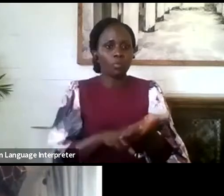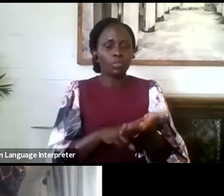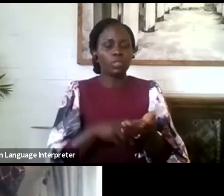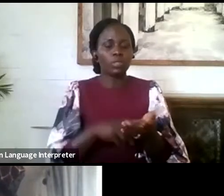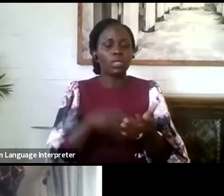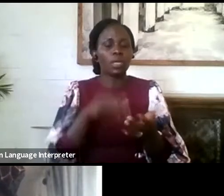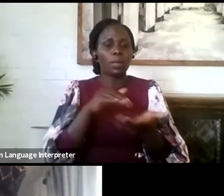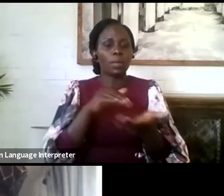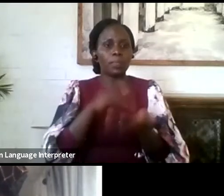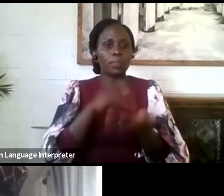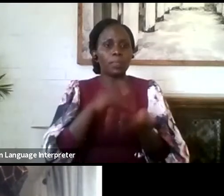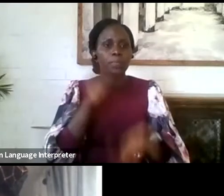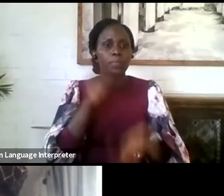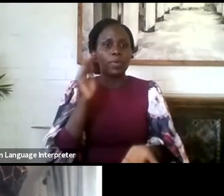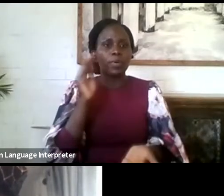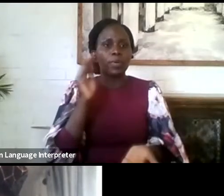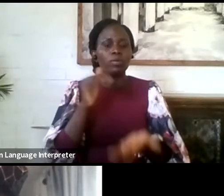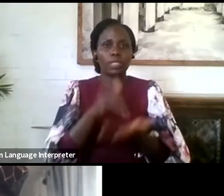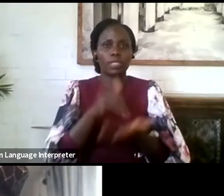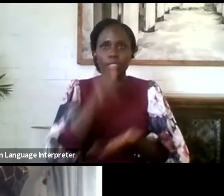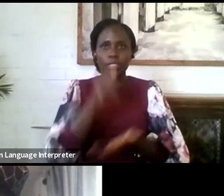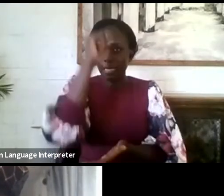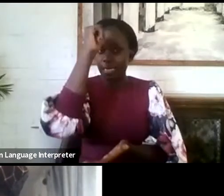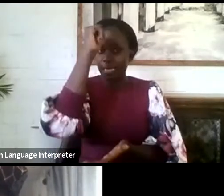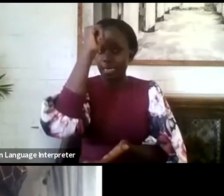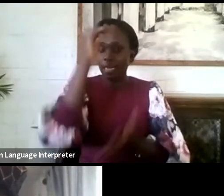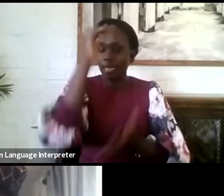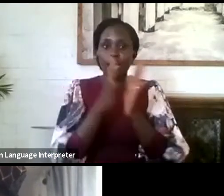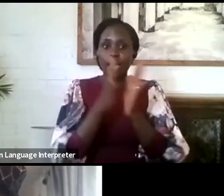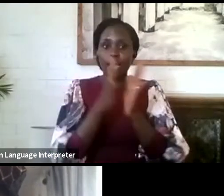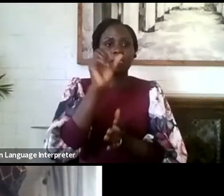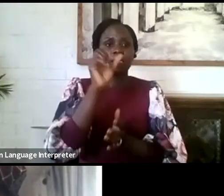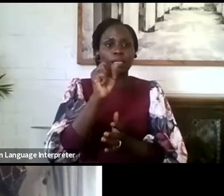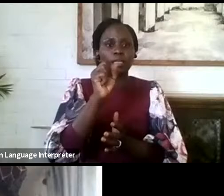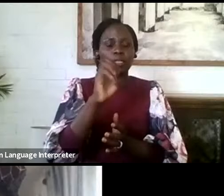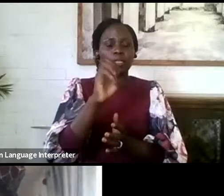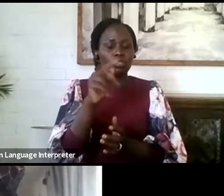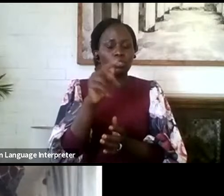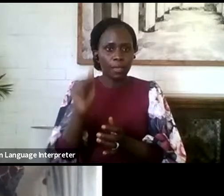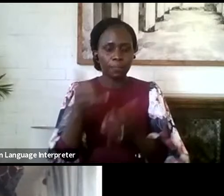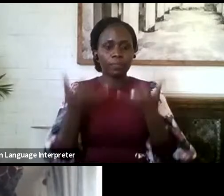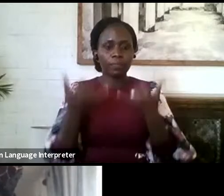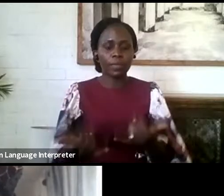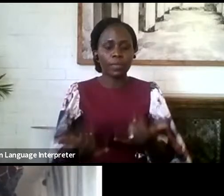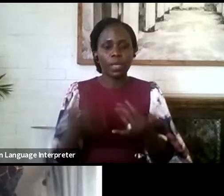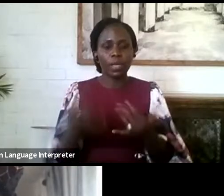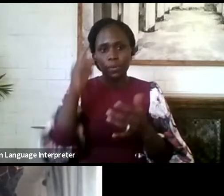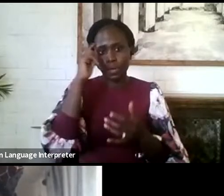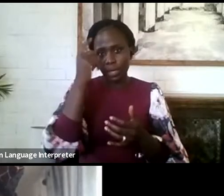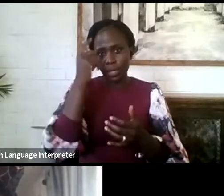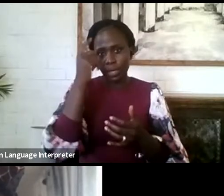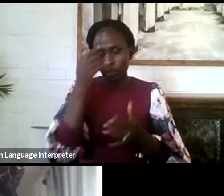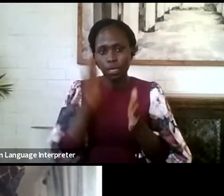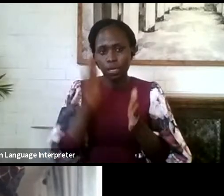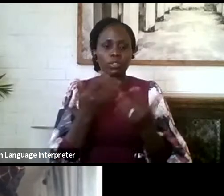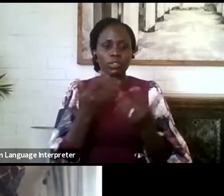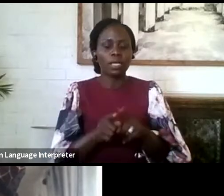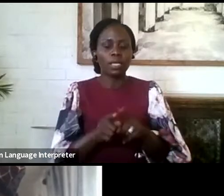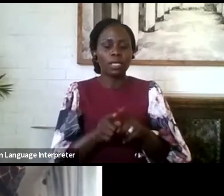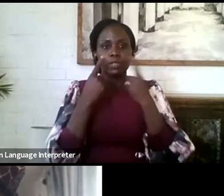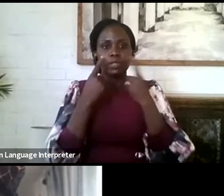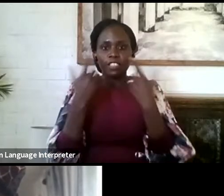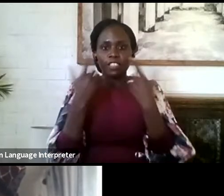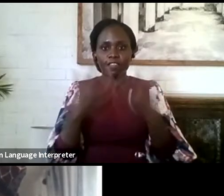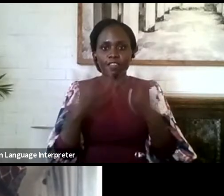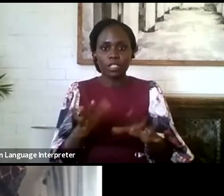Estonia. Beyond the case for governance and inclusion, we are also seeing benefits for economic growth. It is